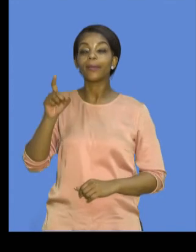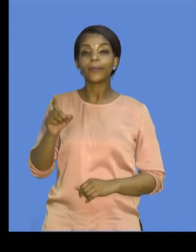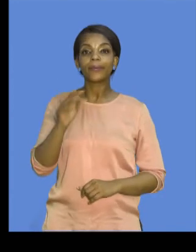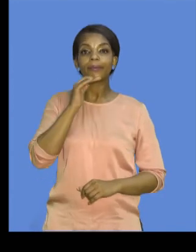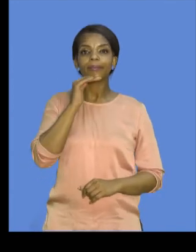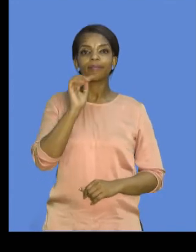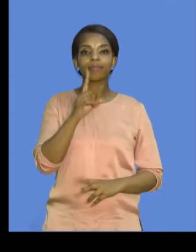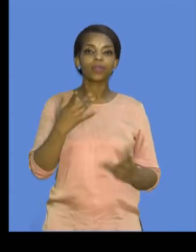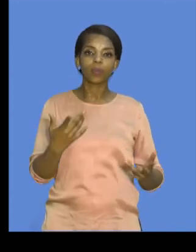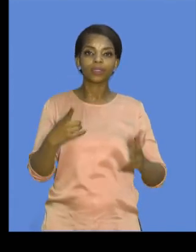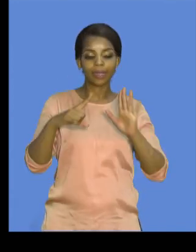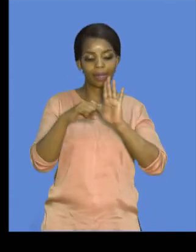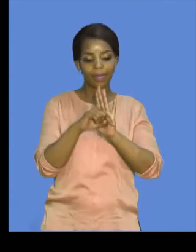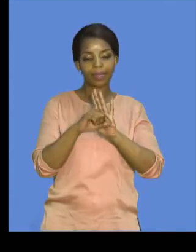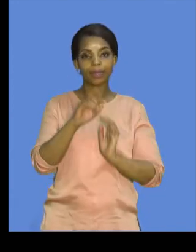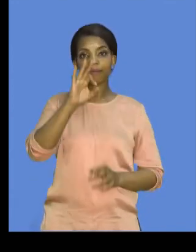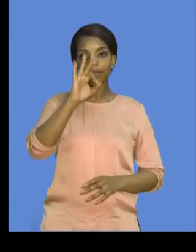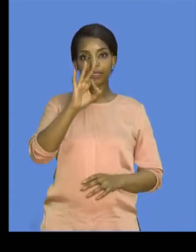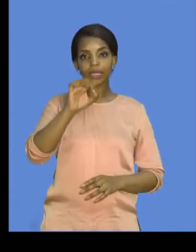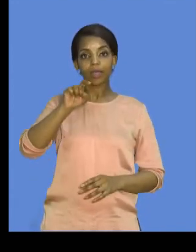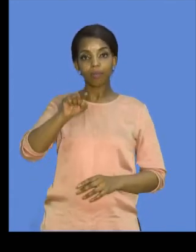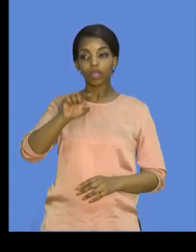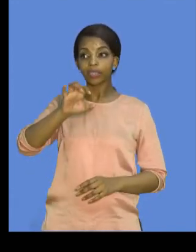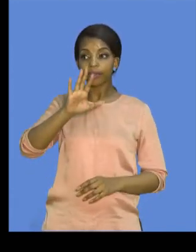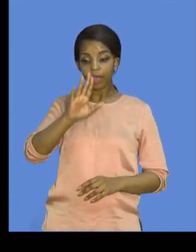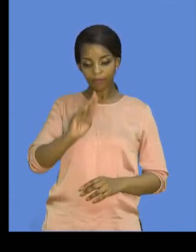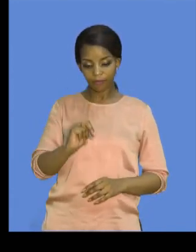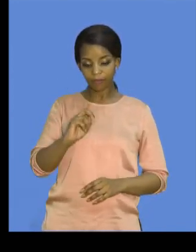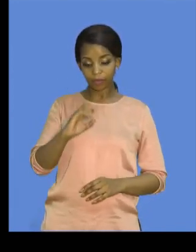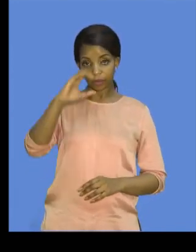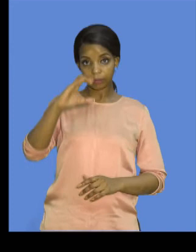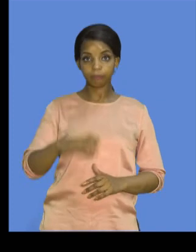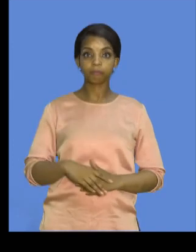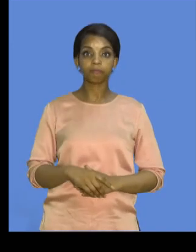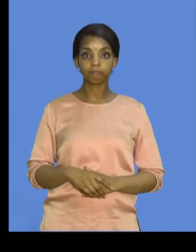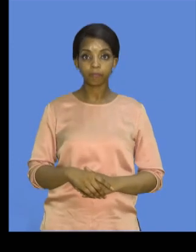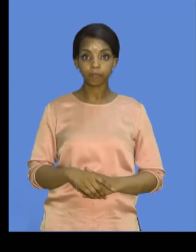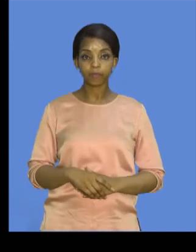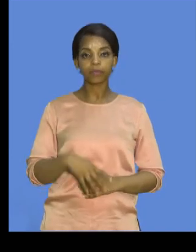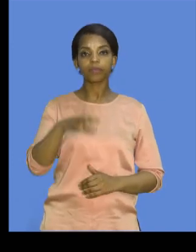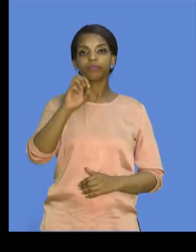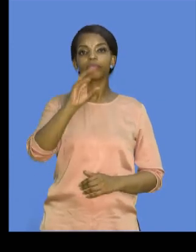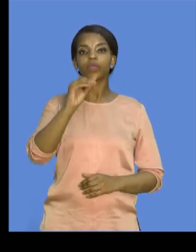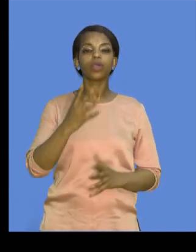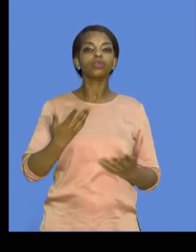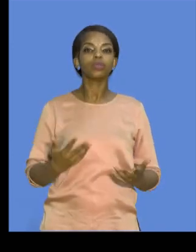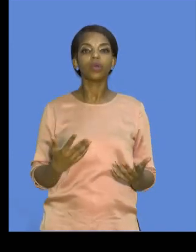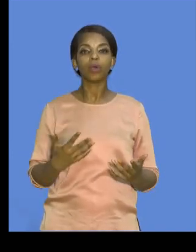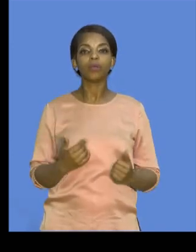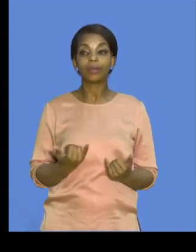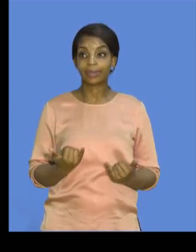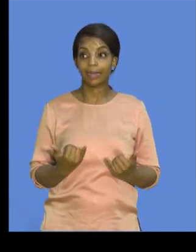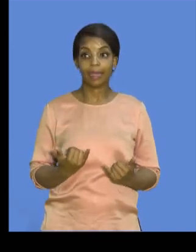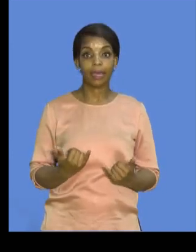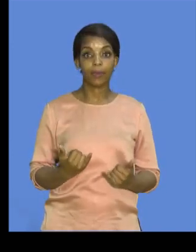negative 3.5 nanocoulombs. So charge 1 became more negative